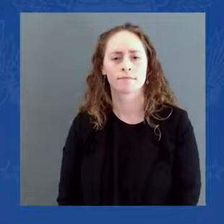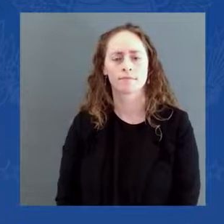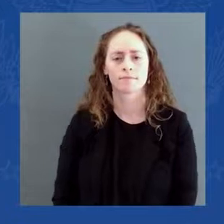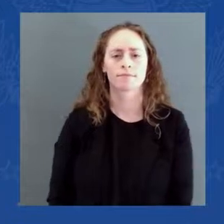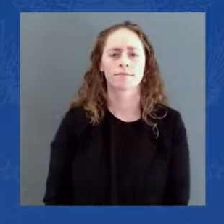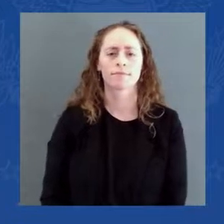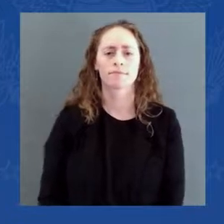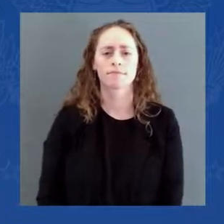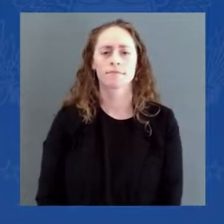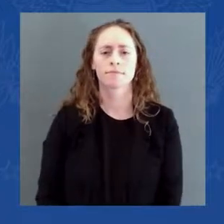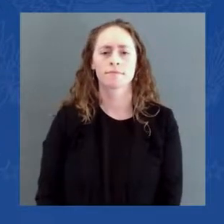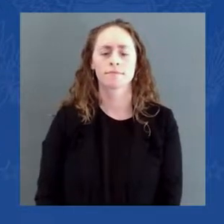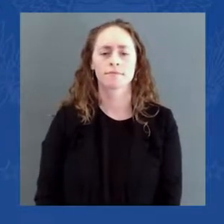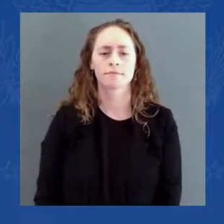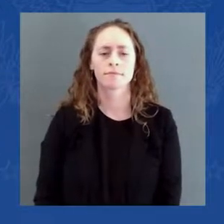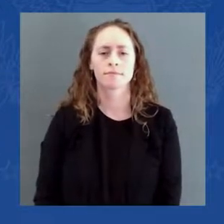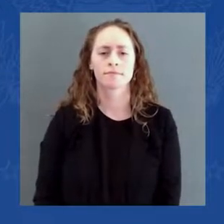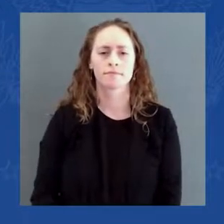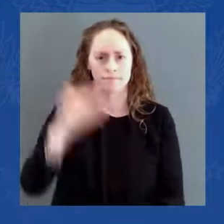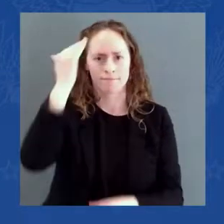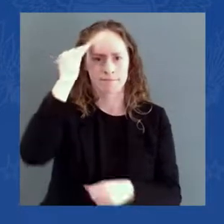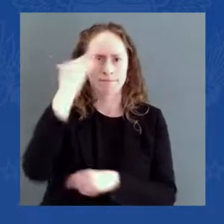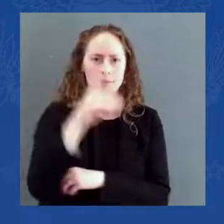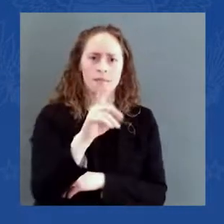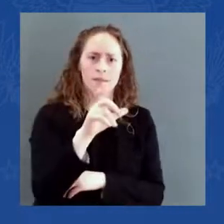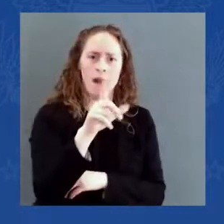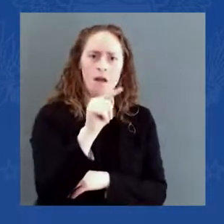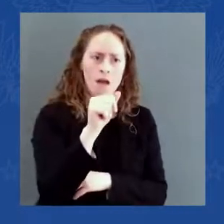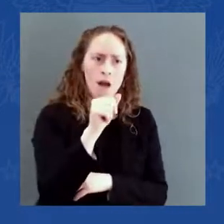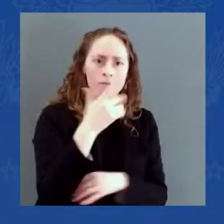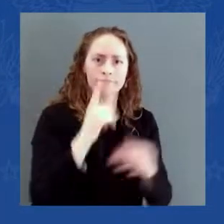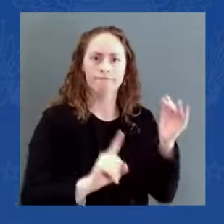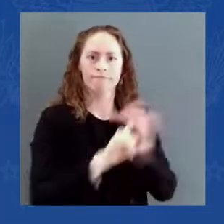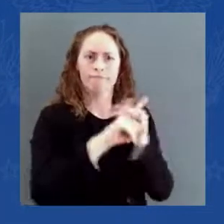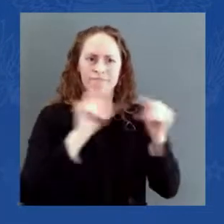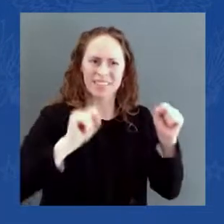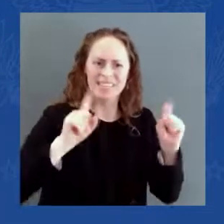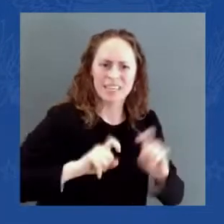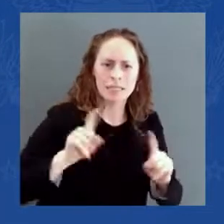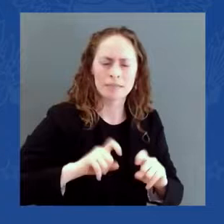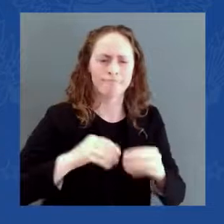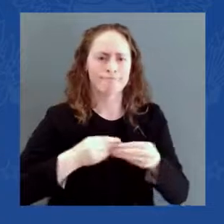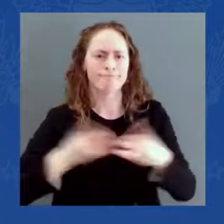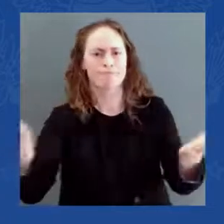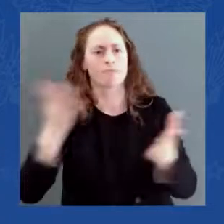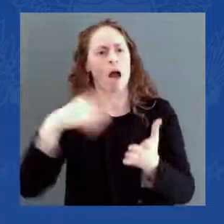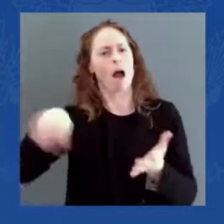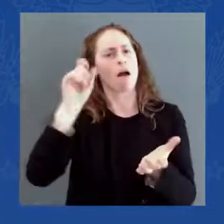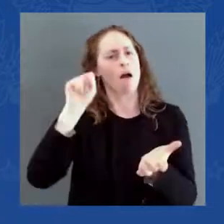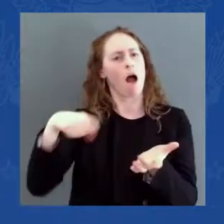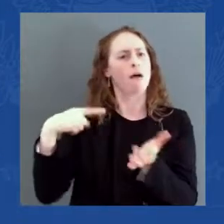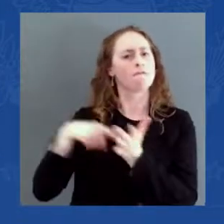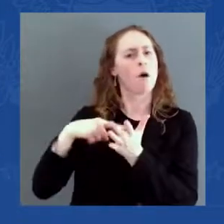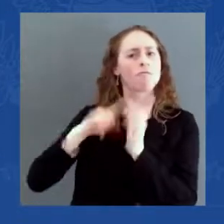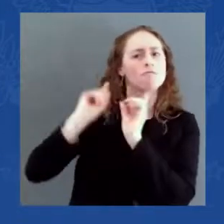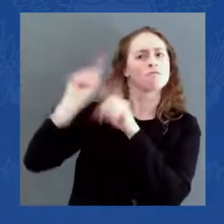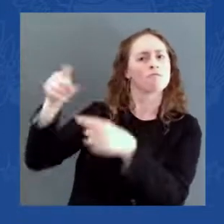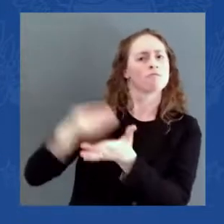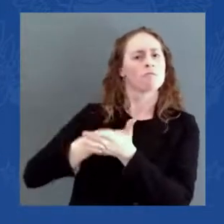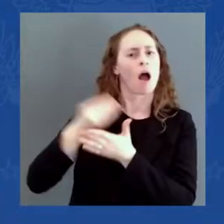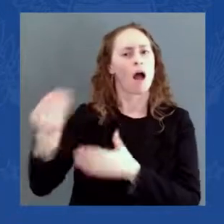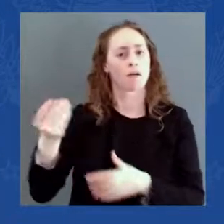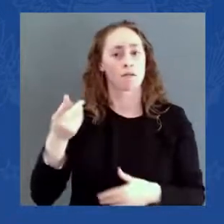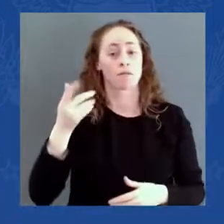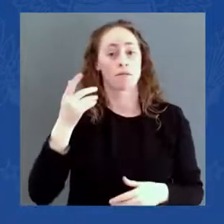at-home tests. When I came into office, none of these tests were on the market. Thanks to our actions and the work of all of you, we